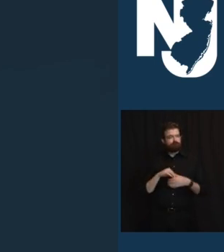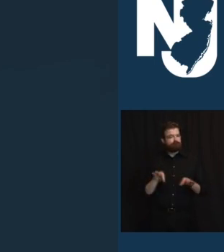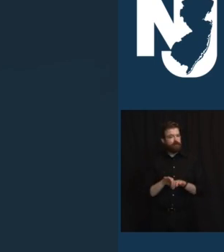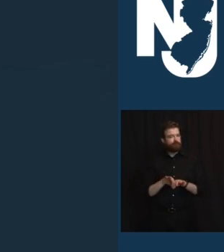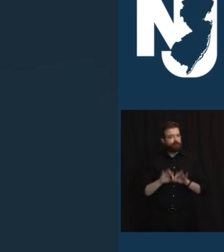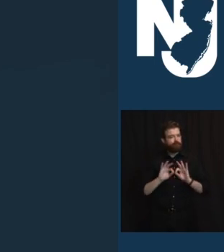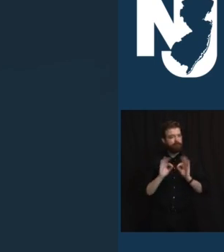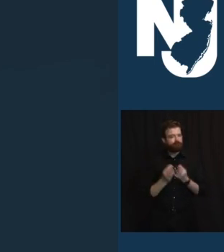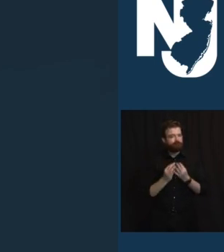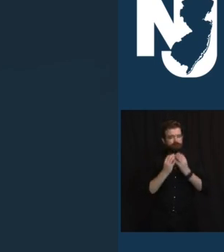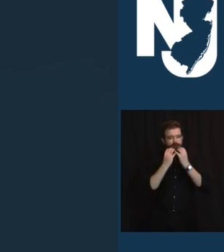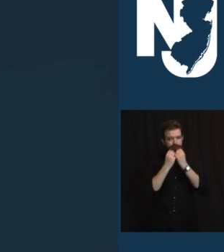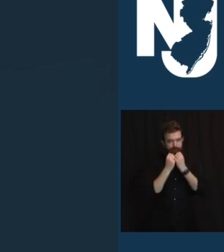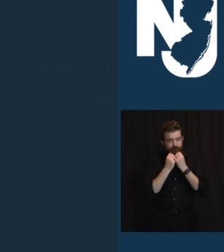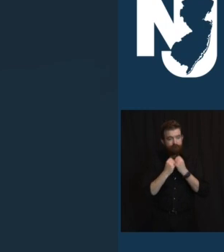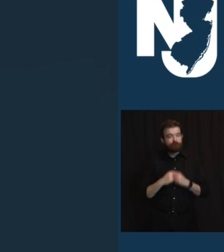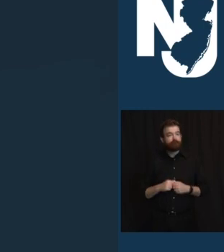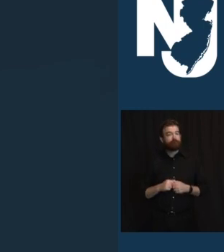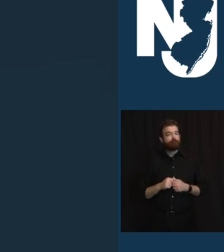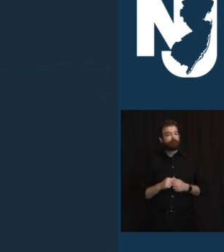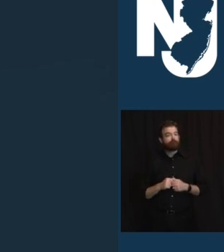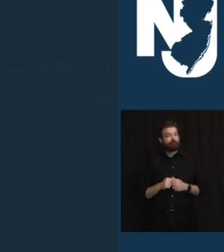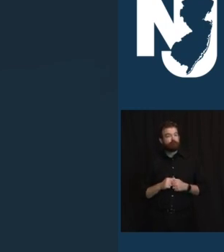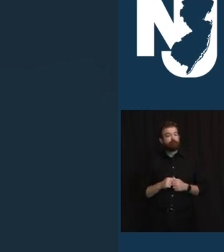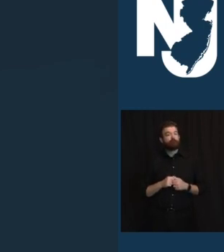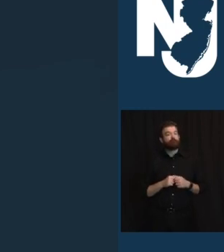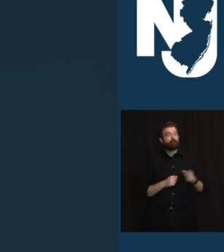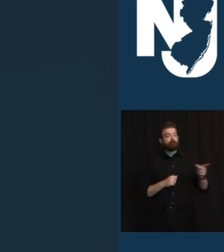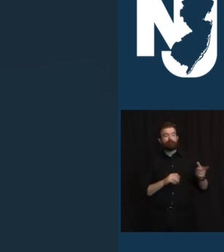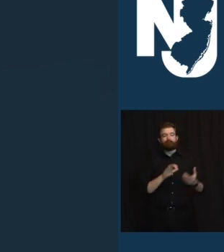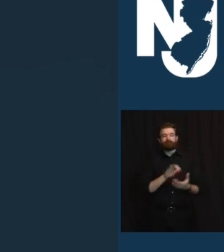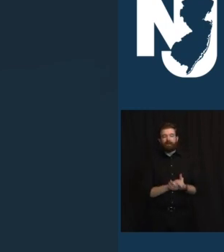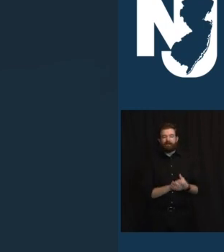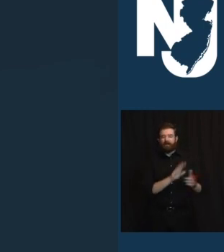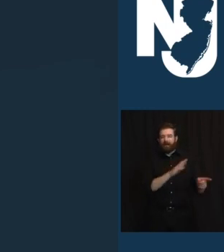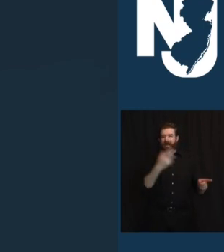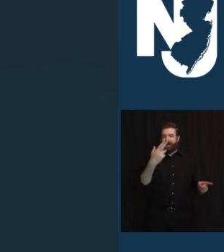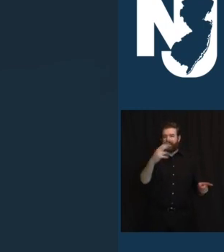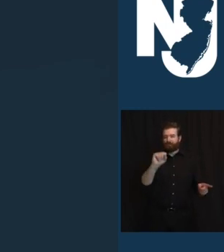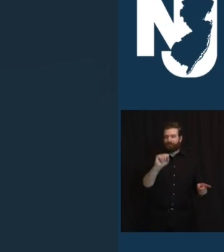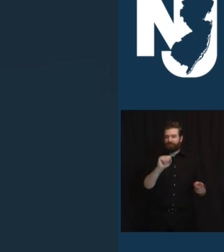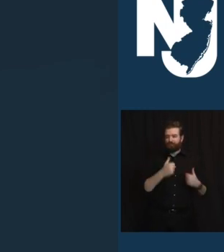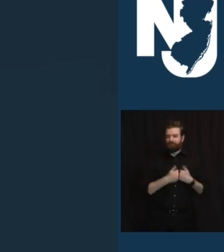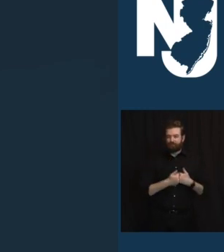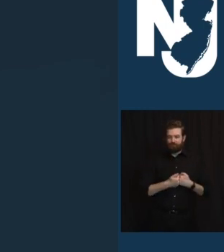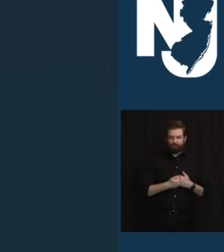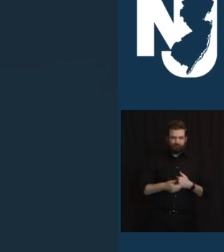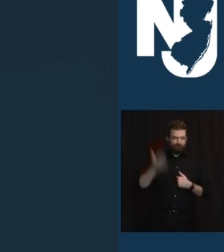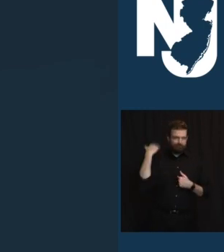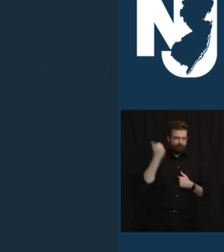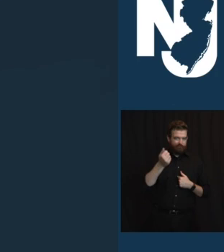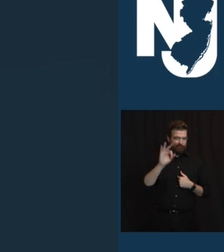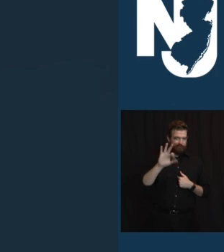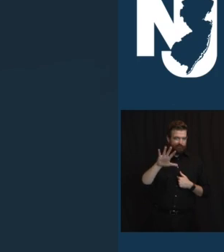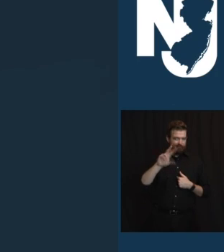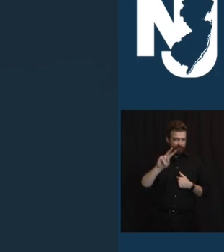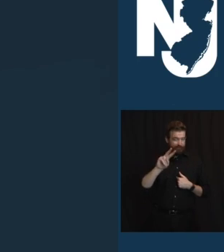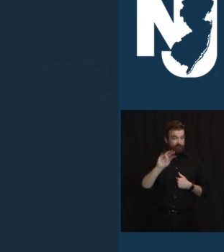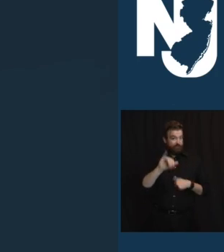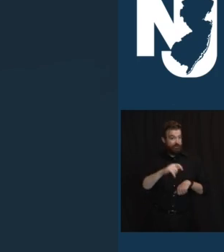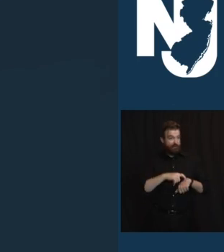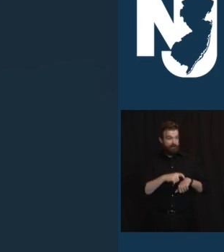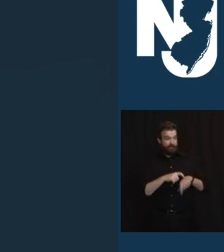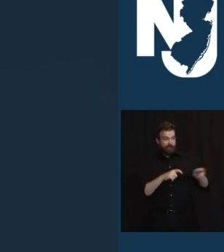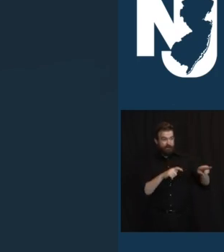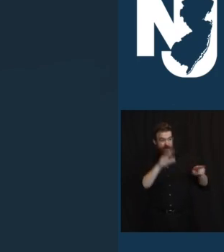Roe married her high school sweetheart, that guy, Jim, who was a budding Air Force pilot. His career as a military officer meant